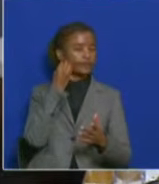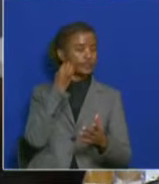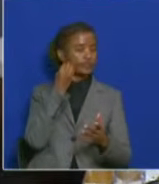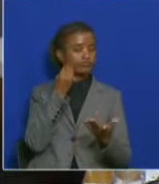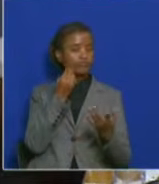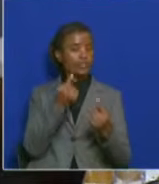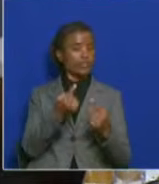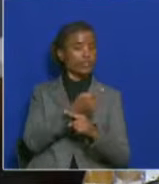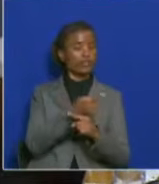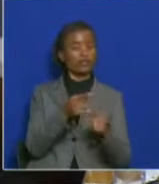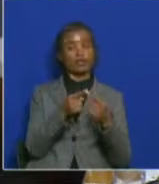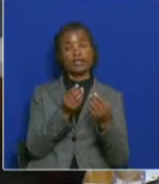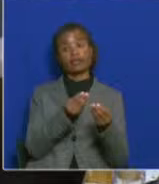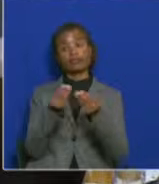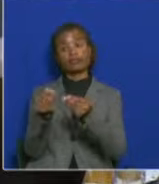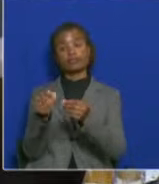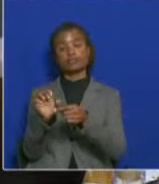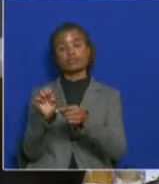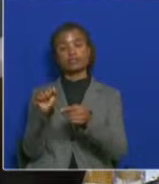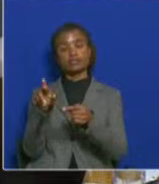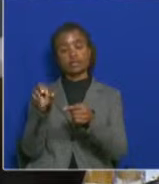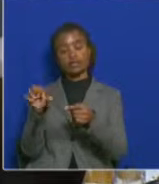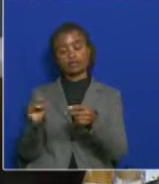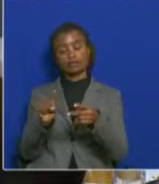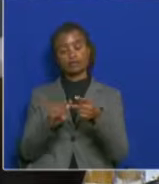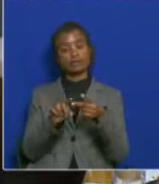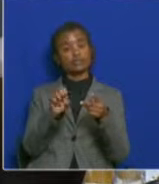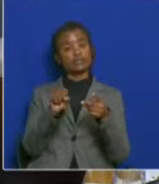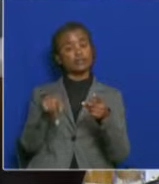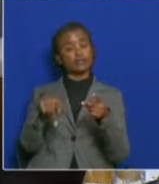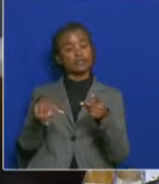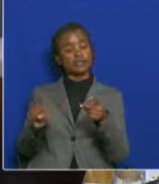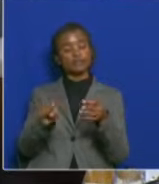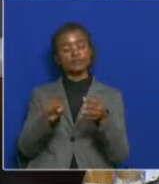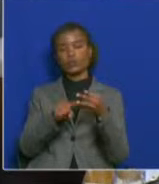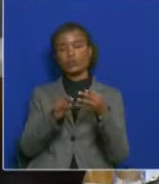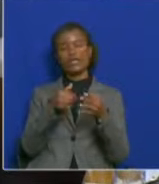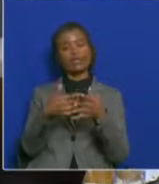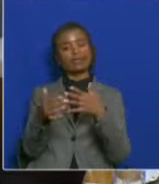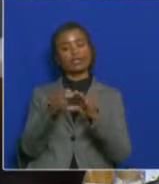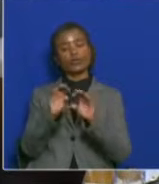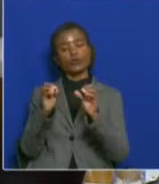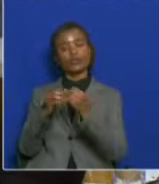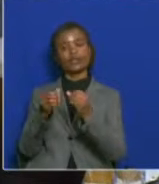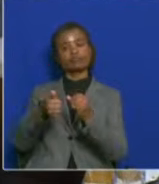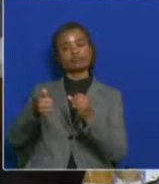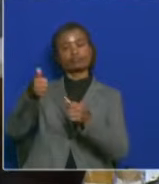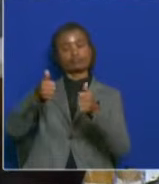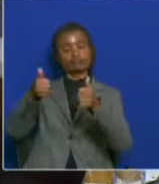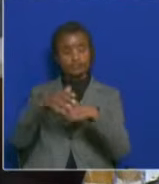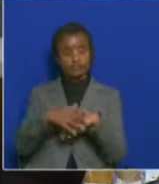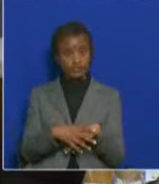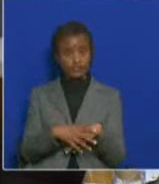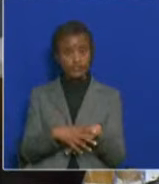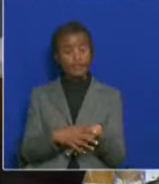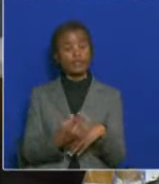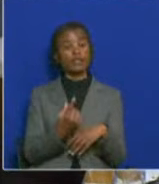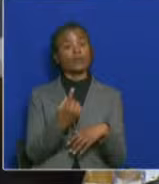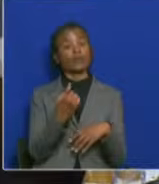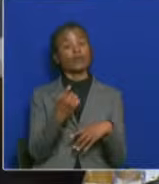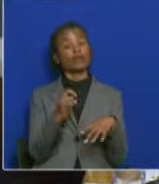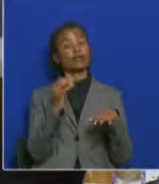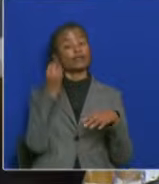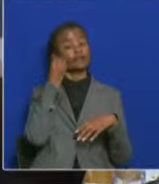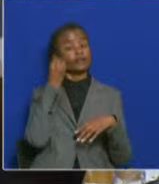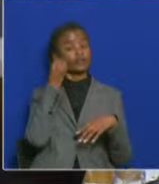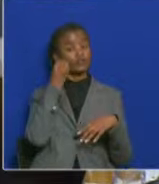SAPS, or any other competent authority. Once such information is provided, all investigative